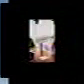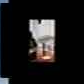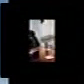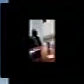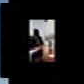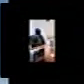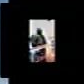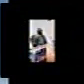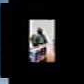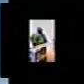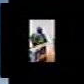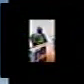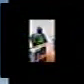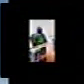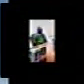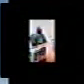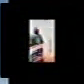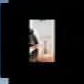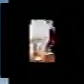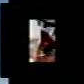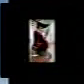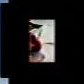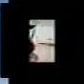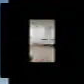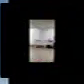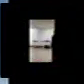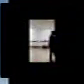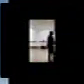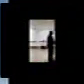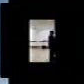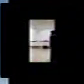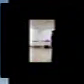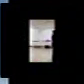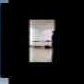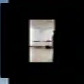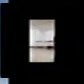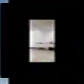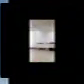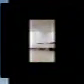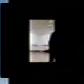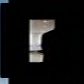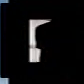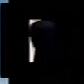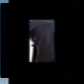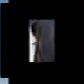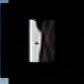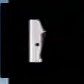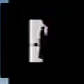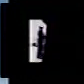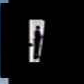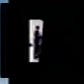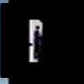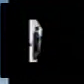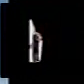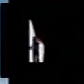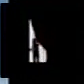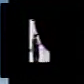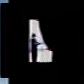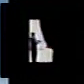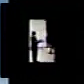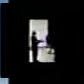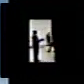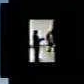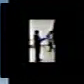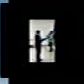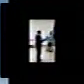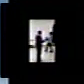there, the pregnancy is still there, go back home and deliver in Jesus' name. It says, and then it says, and his yoke